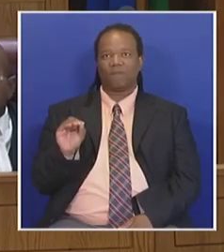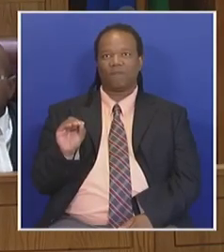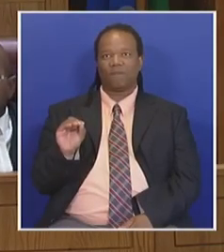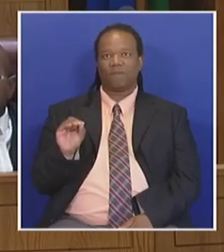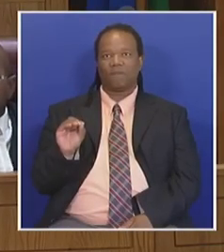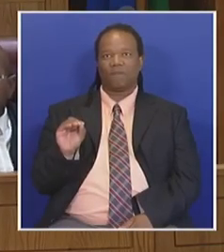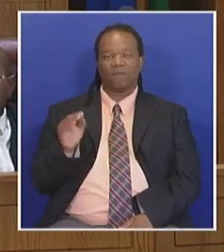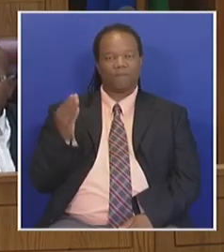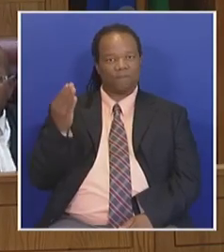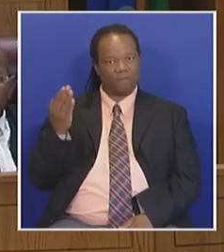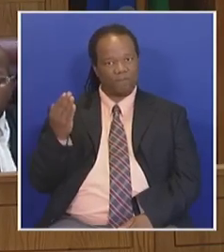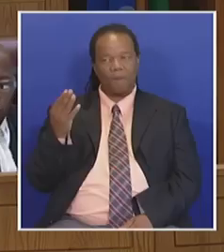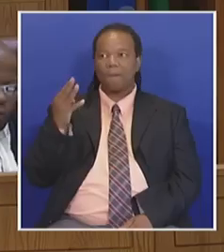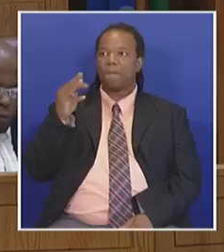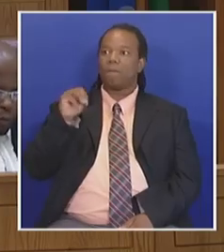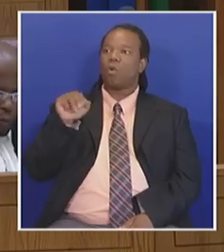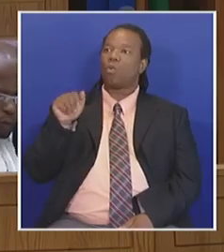Honorable Mokoena objects.